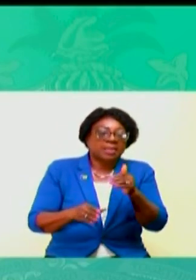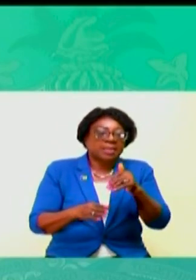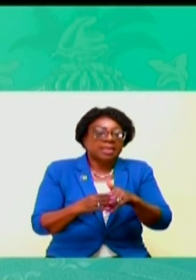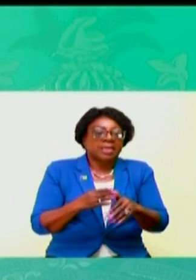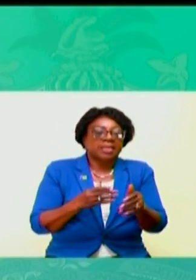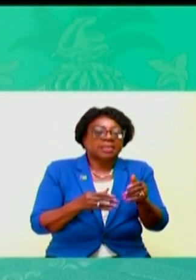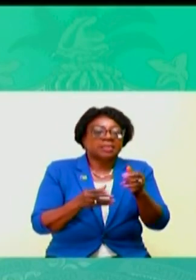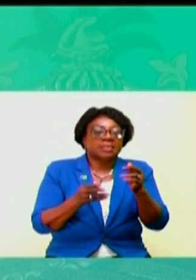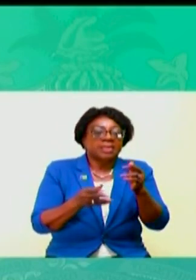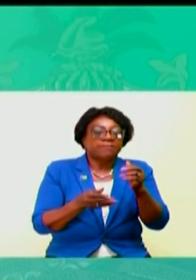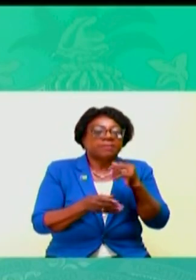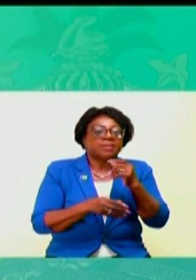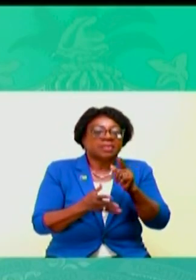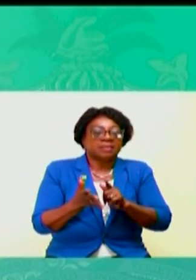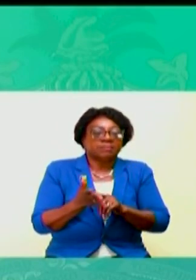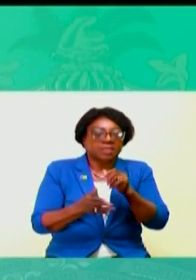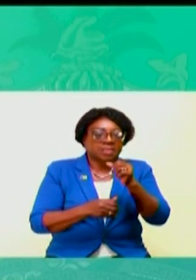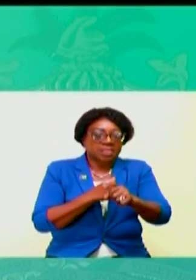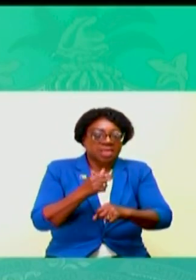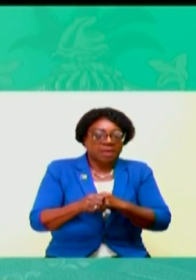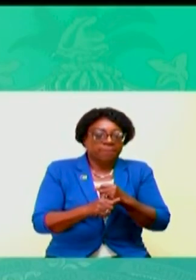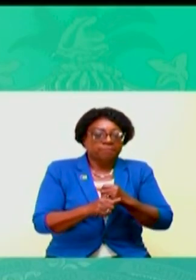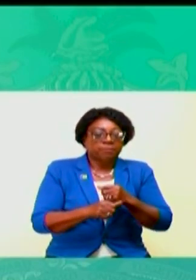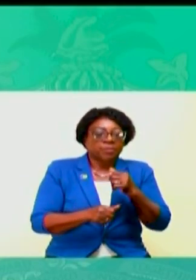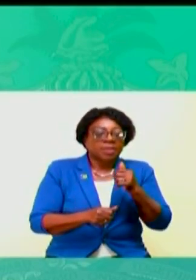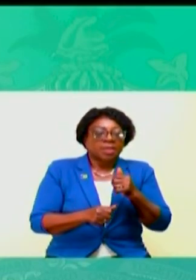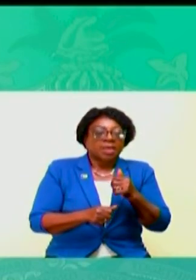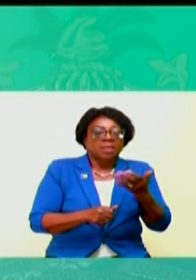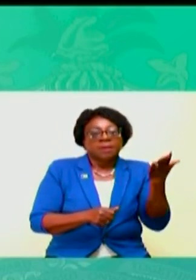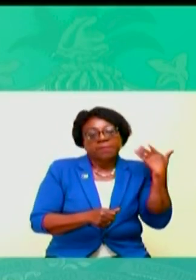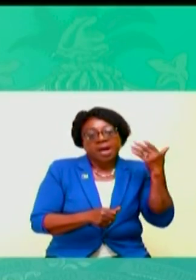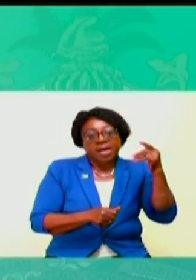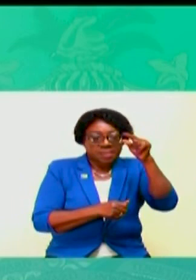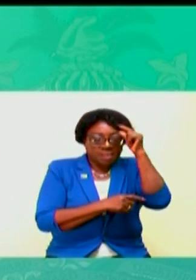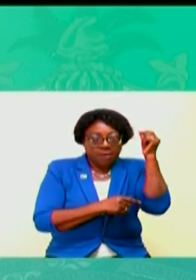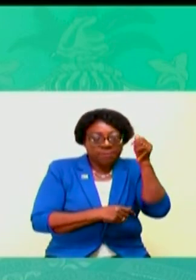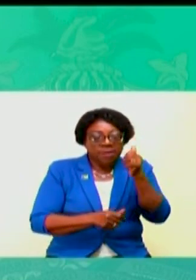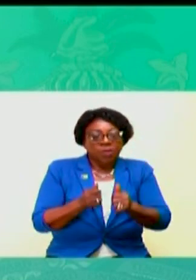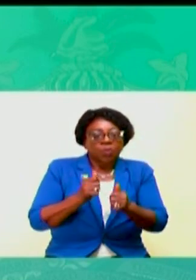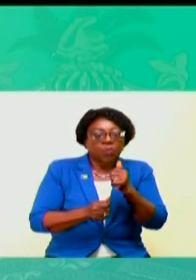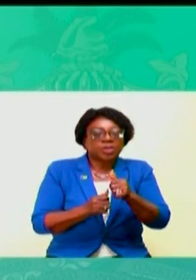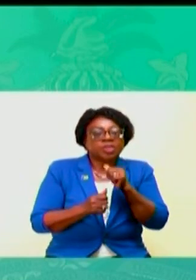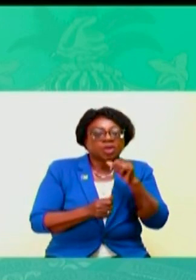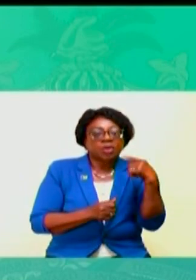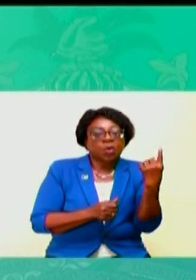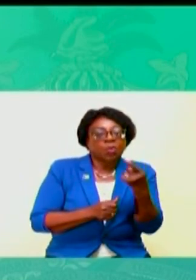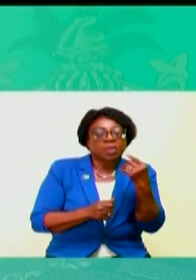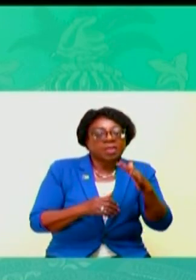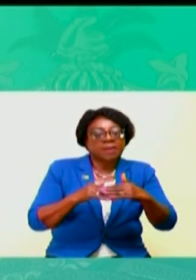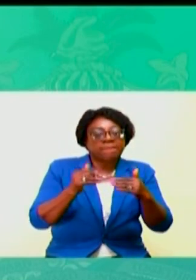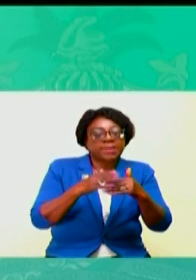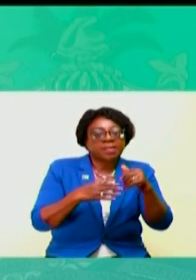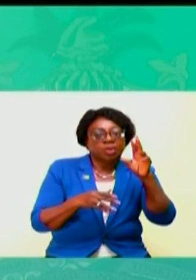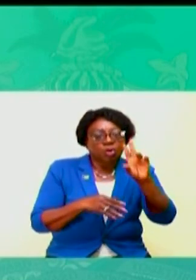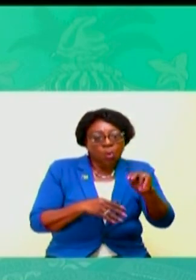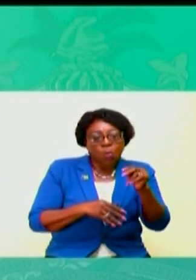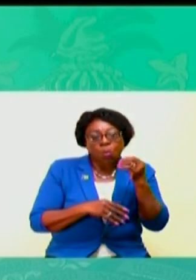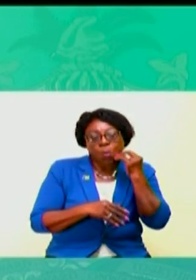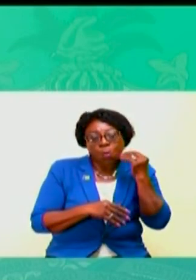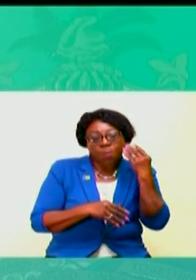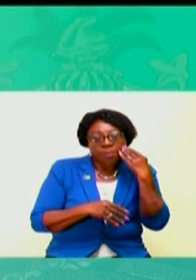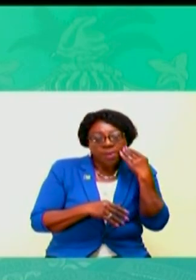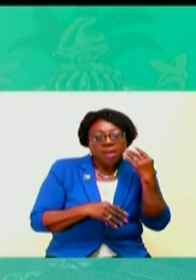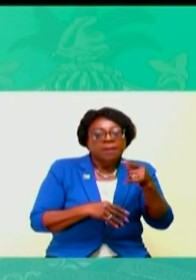administration, which not only built no homes, but told the Bahamian people that it was not the